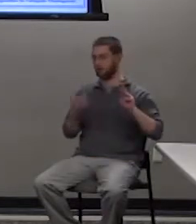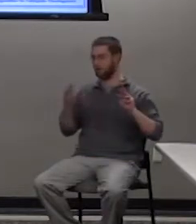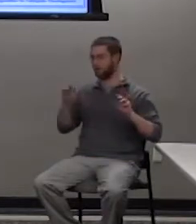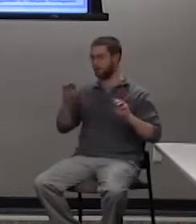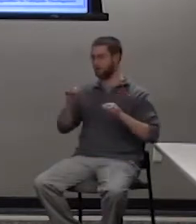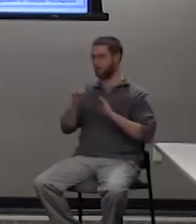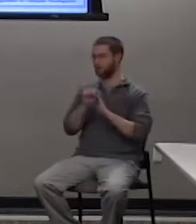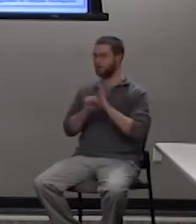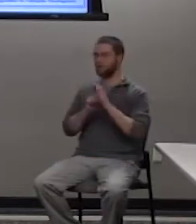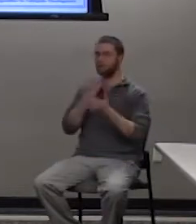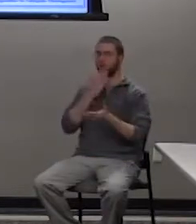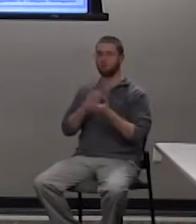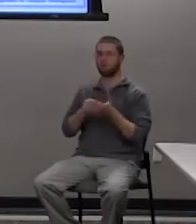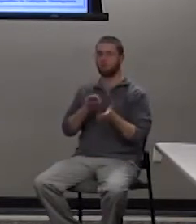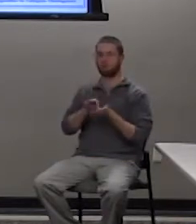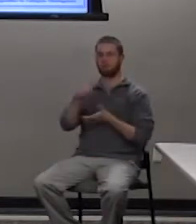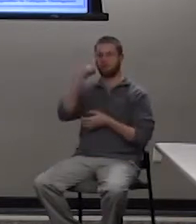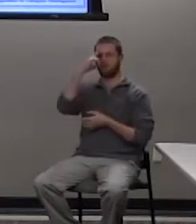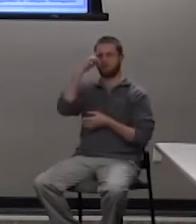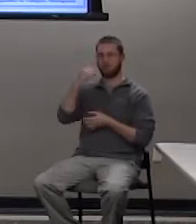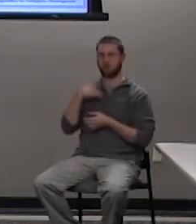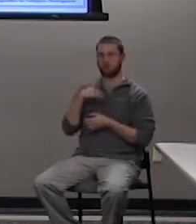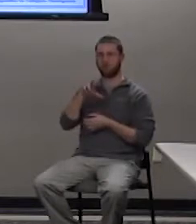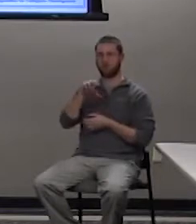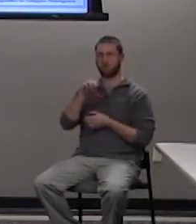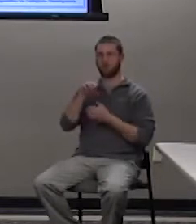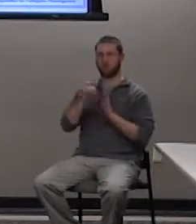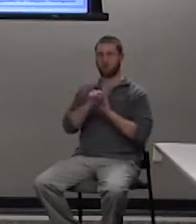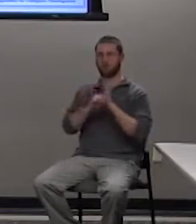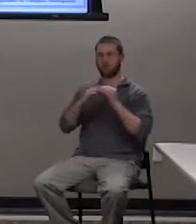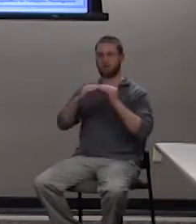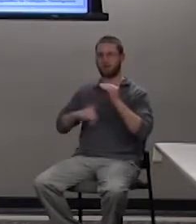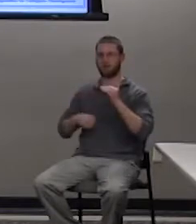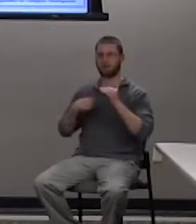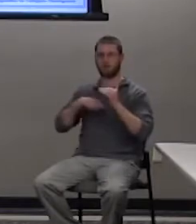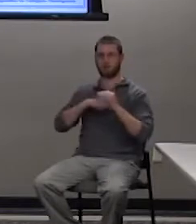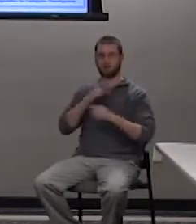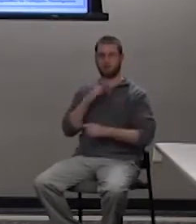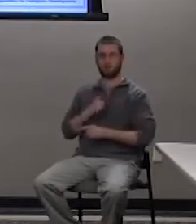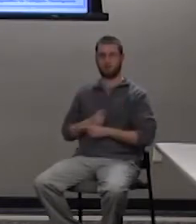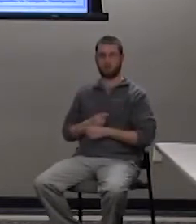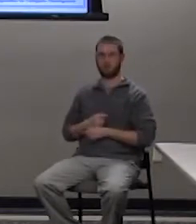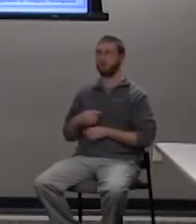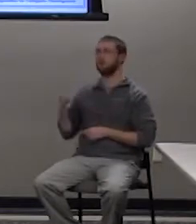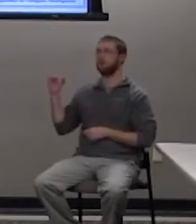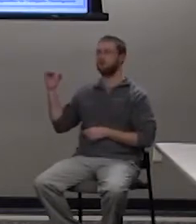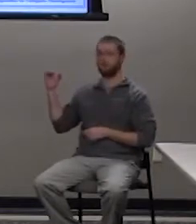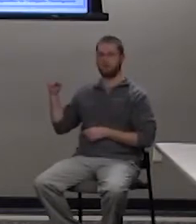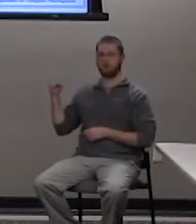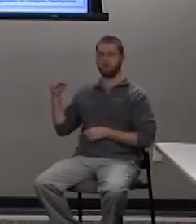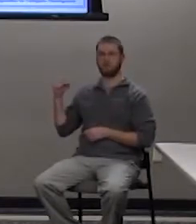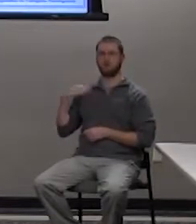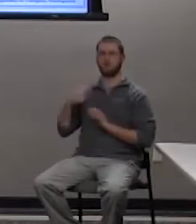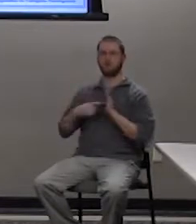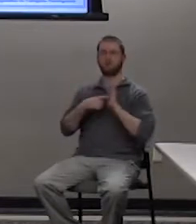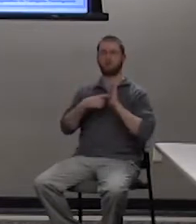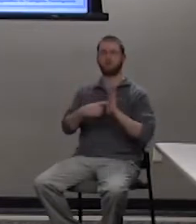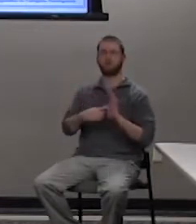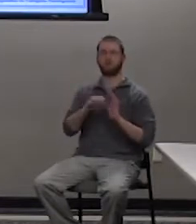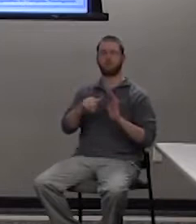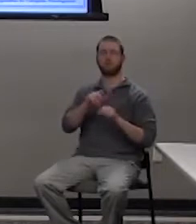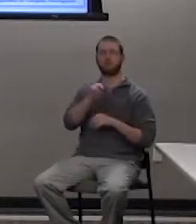And that's a good rating because you have 30 some states below us. Yep. Invest in it, right? It goes to show